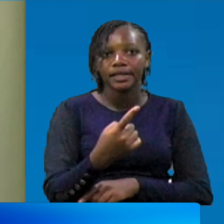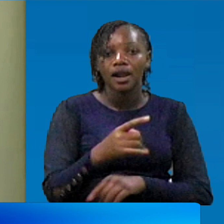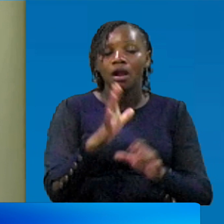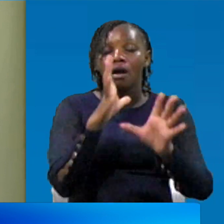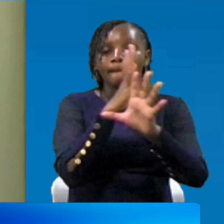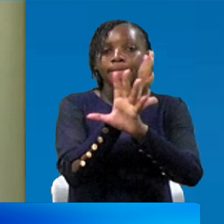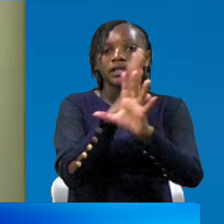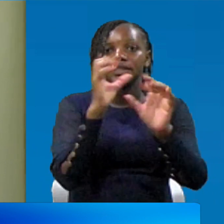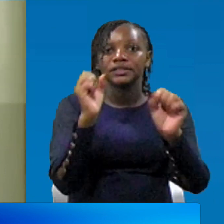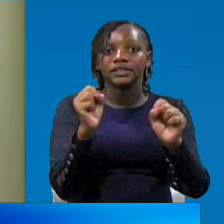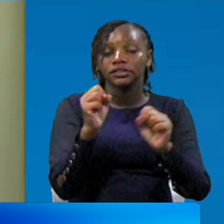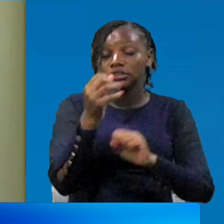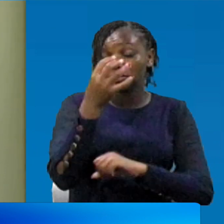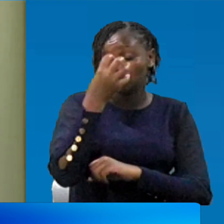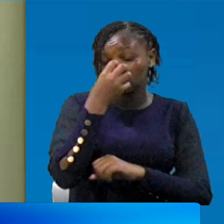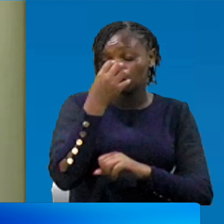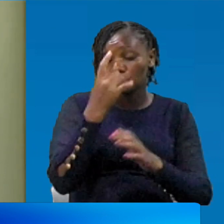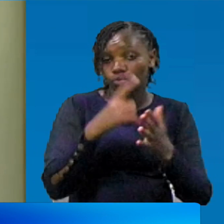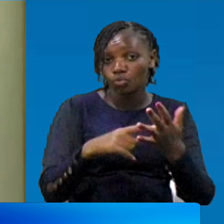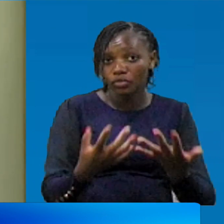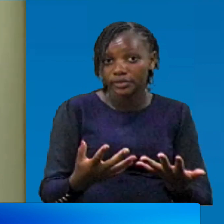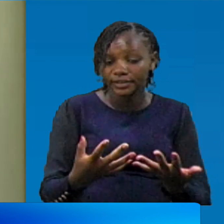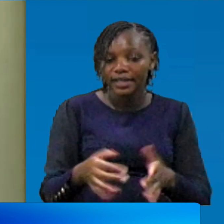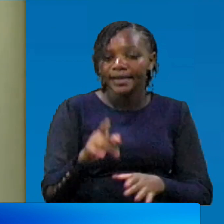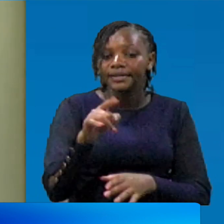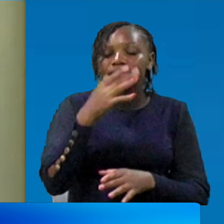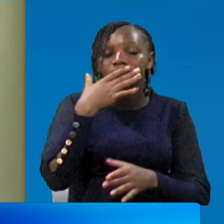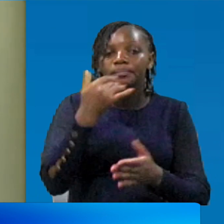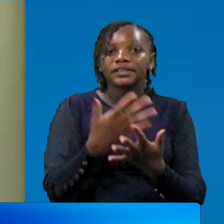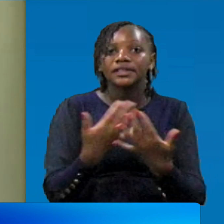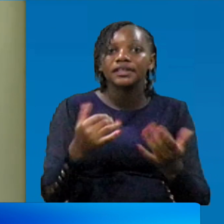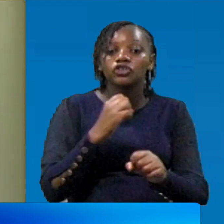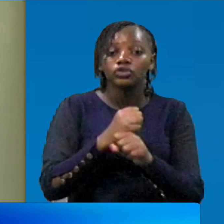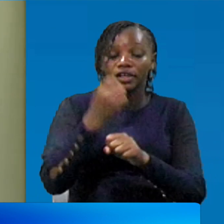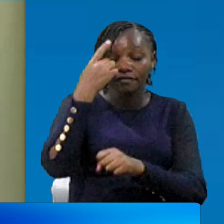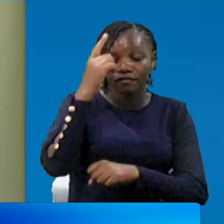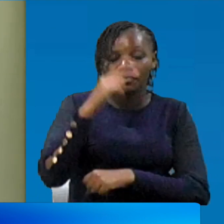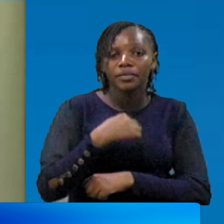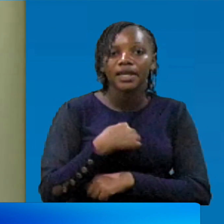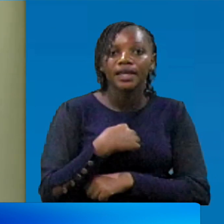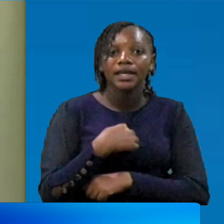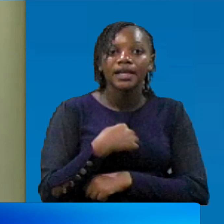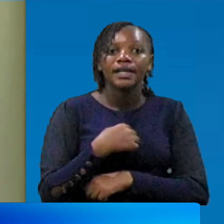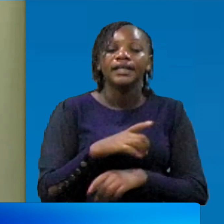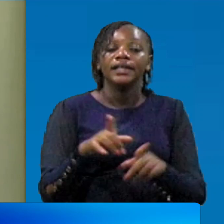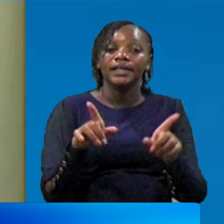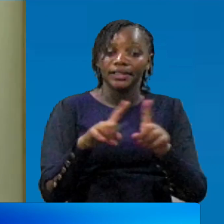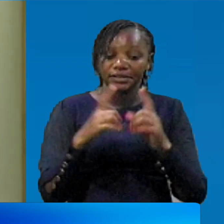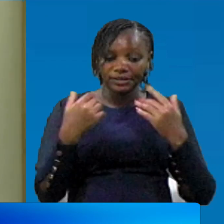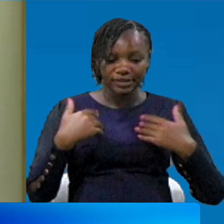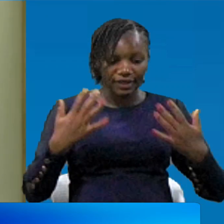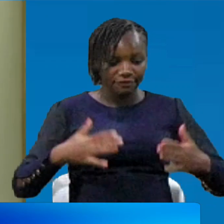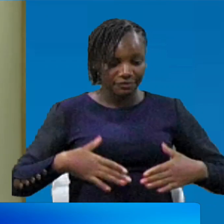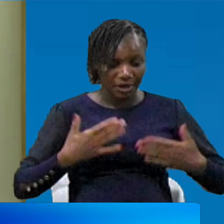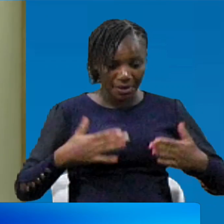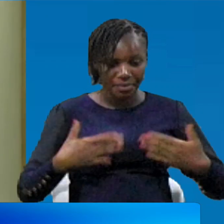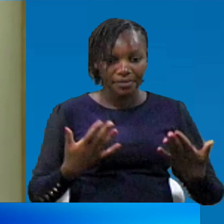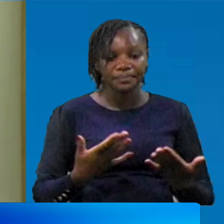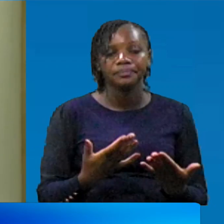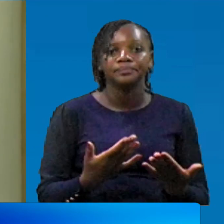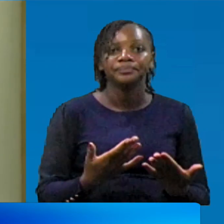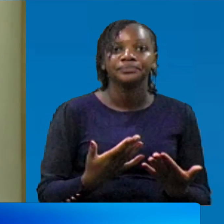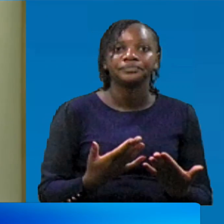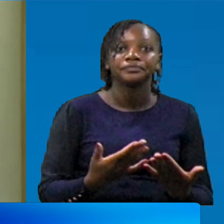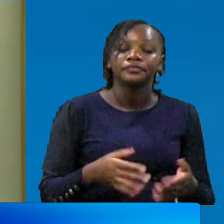President William Ruto that this is one of the best things he ever done for me, and I'm quite excited. And